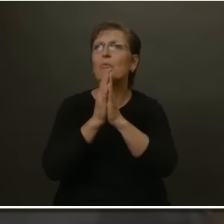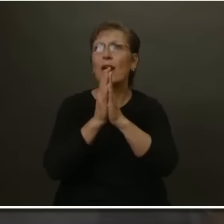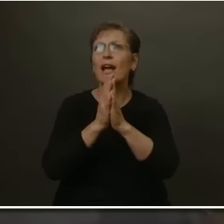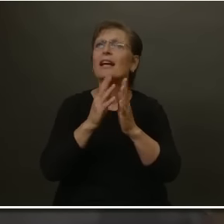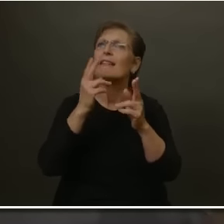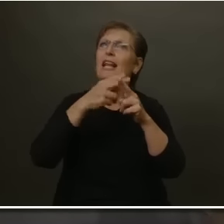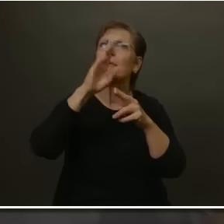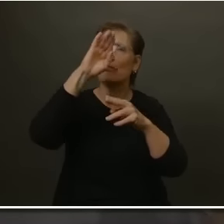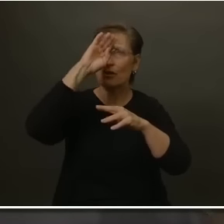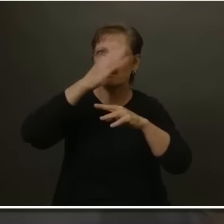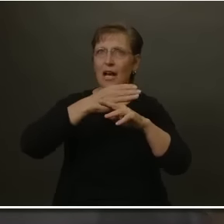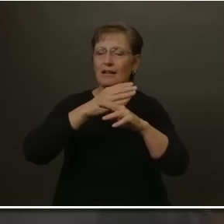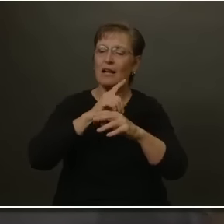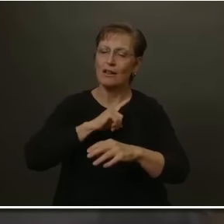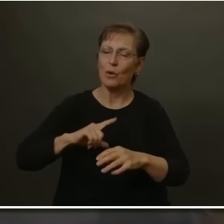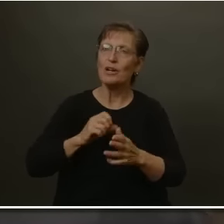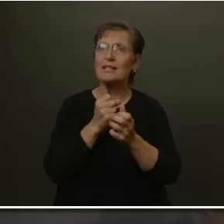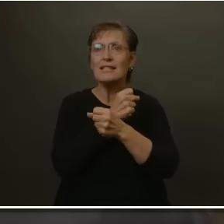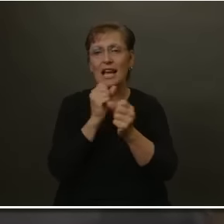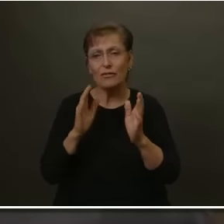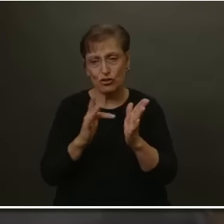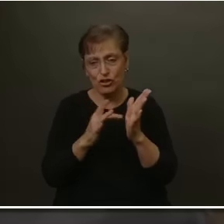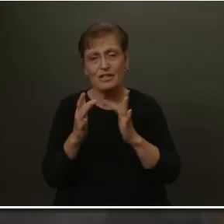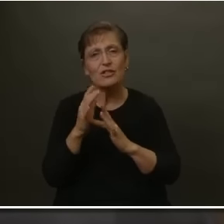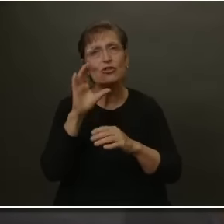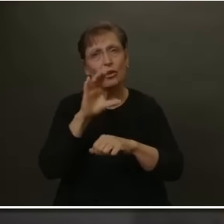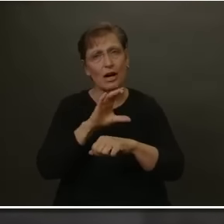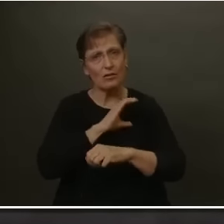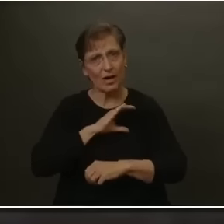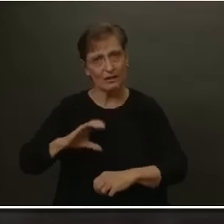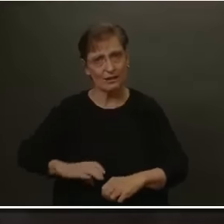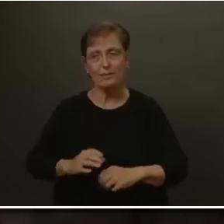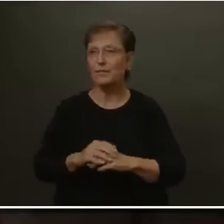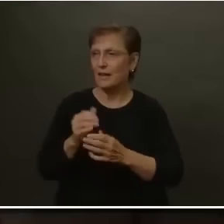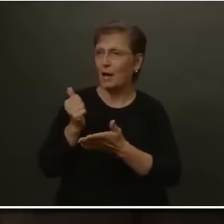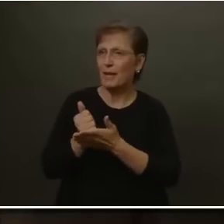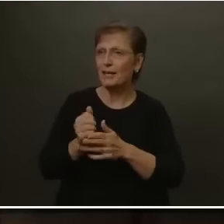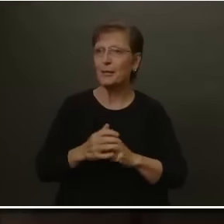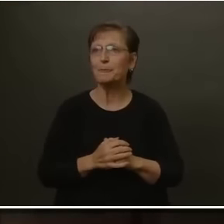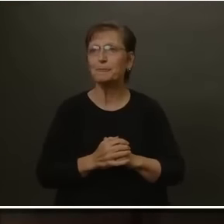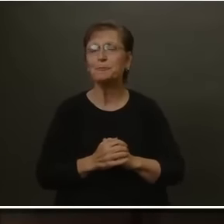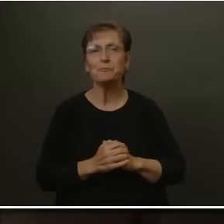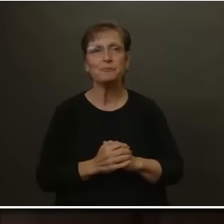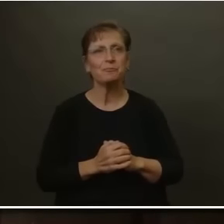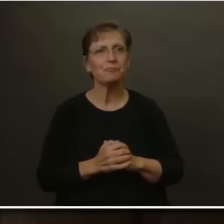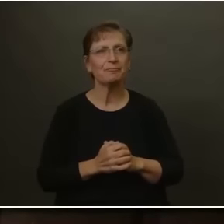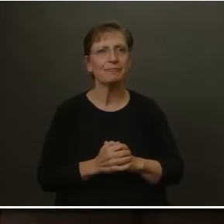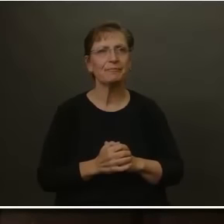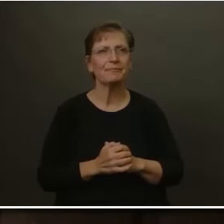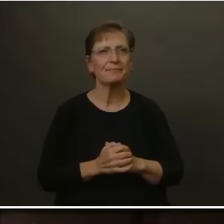dear Son, our Lord and Savior, Jesus Christ. Amen.